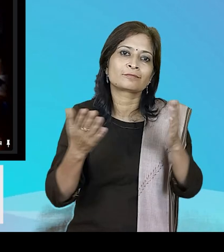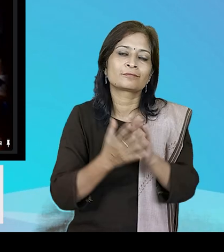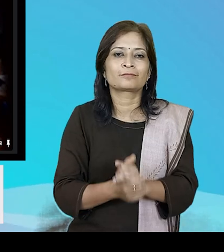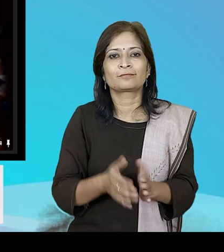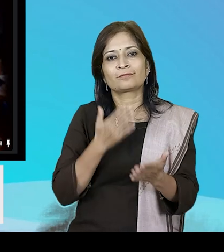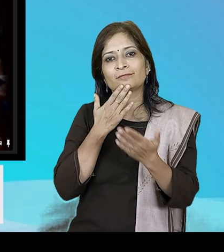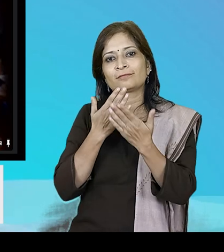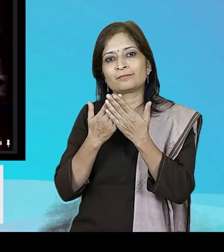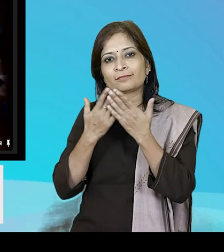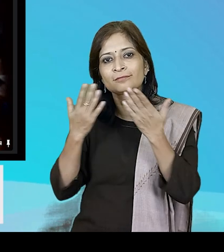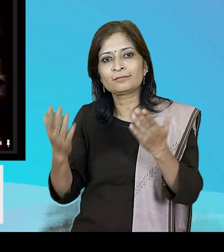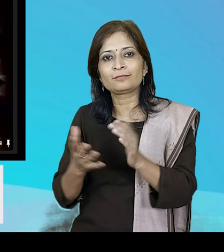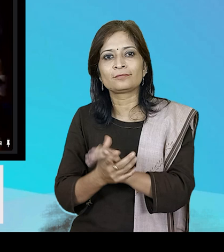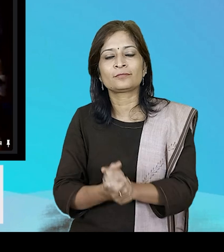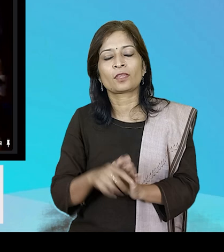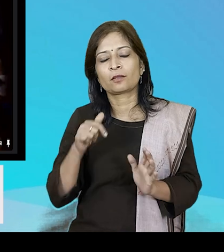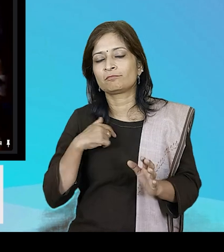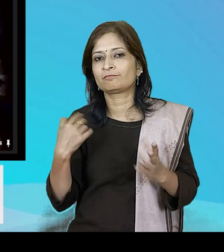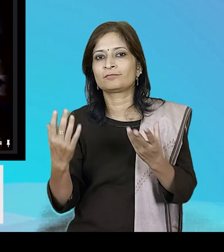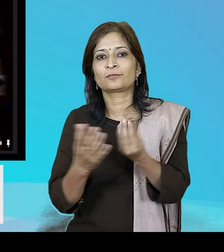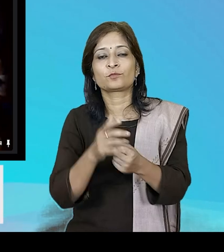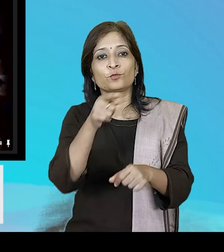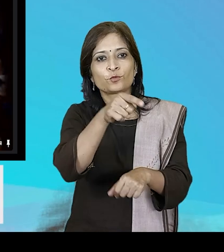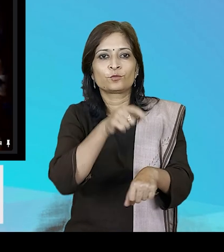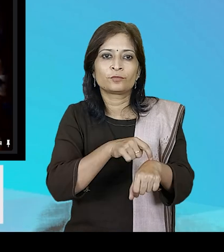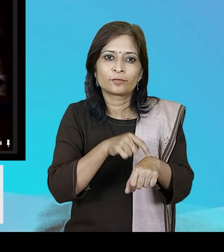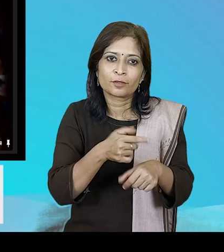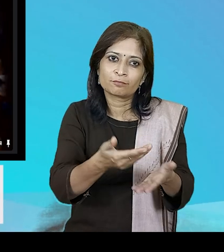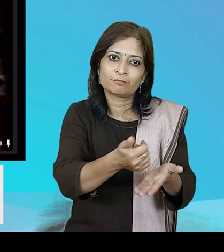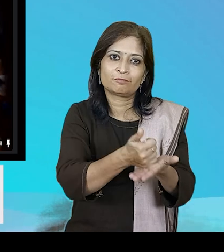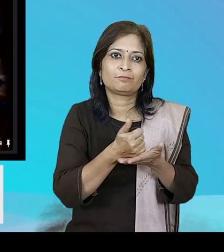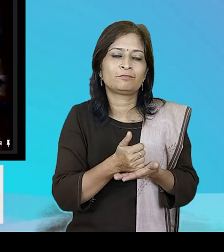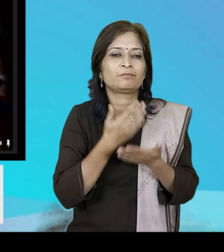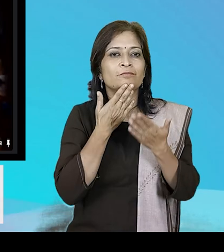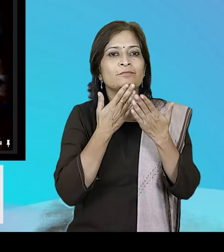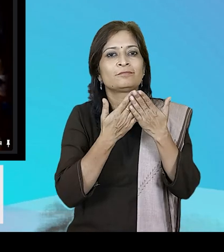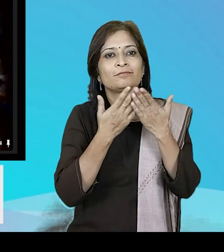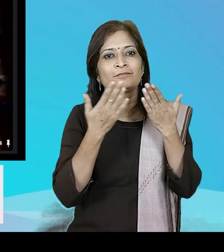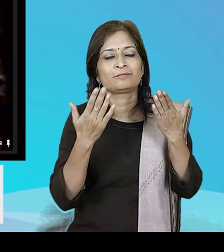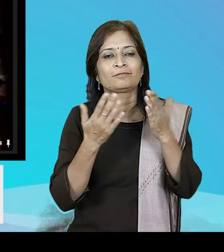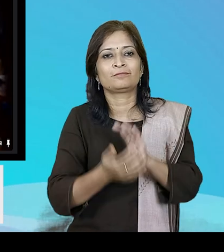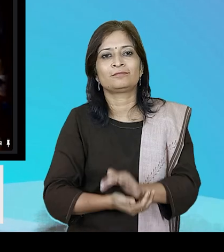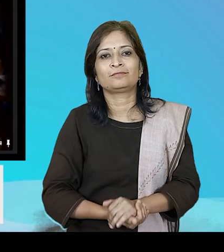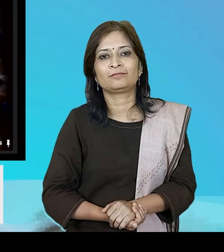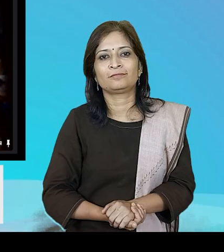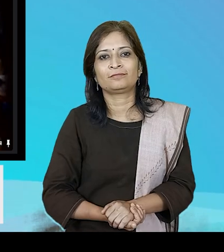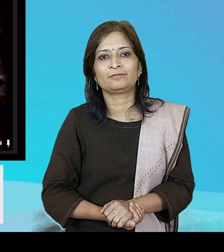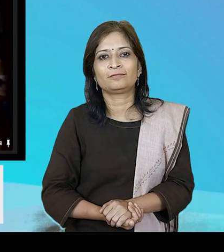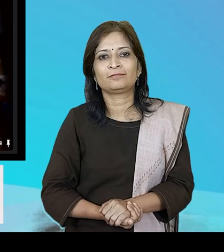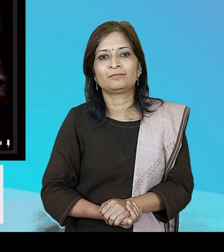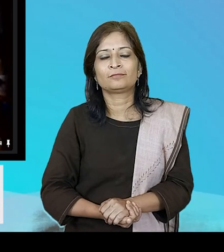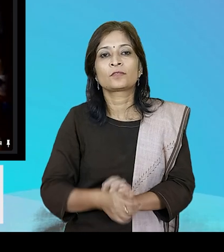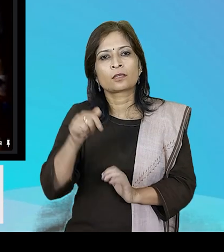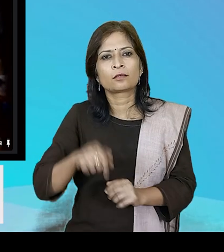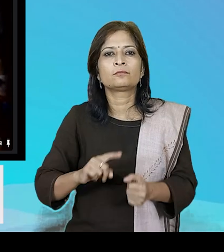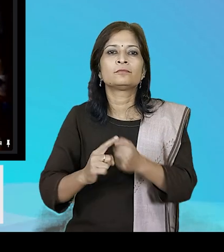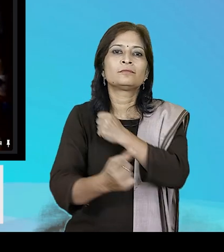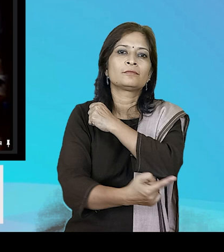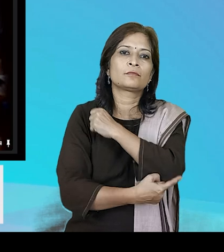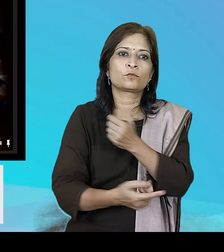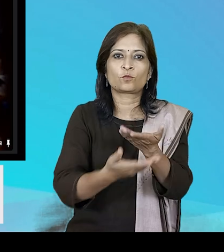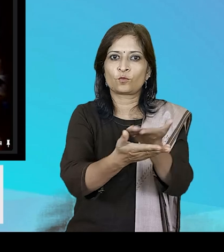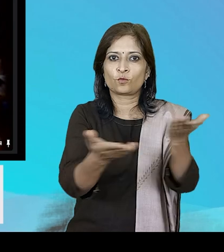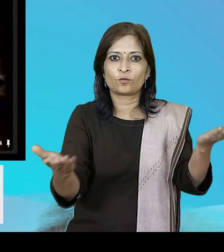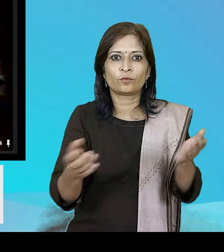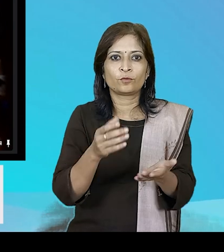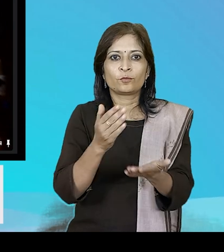us. Thank you So, so much for having me. yeah, Thank you. and we really appreciate your time and insights, though. Thank So, you. thank you, ma'am.